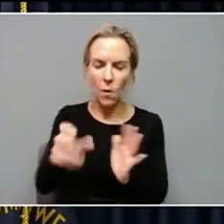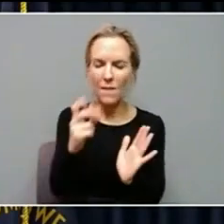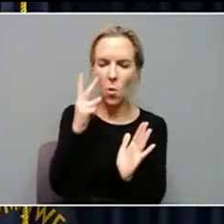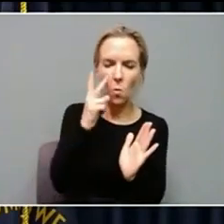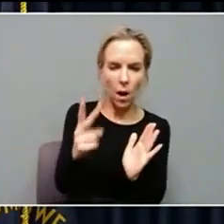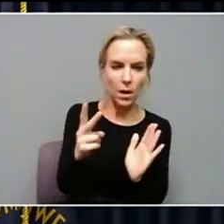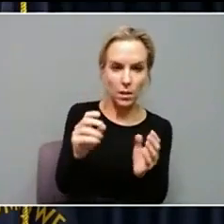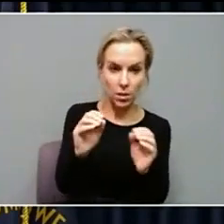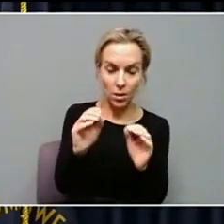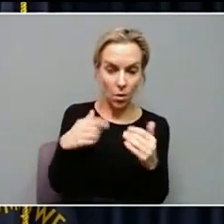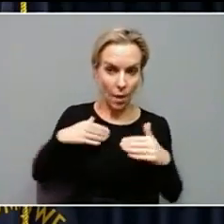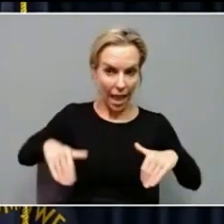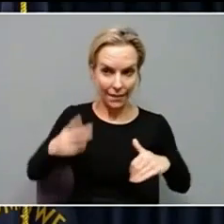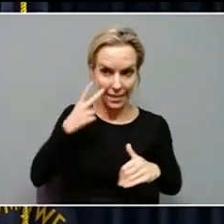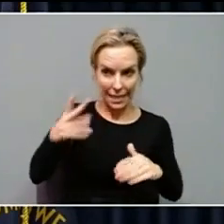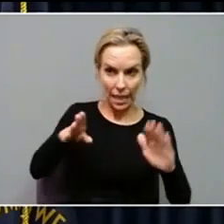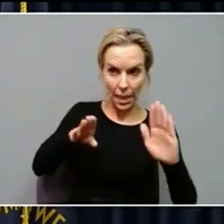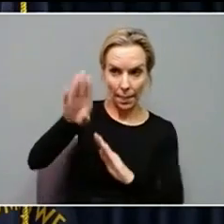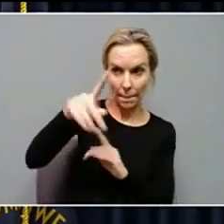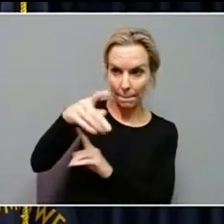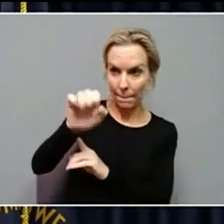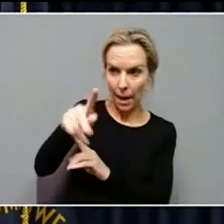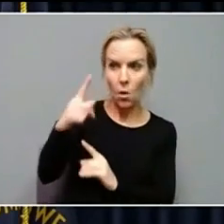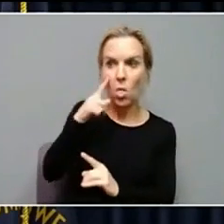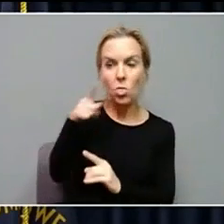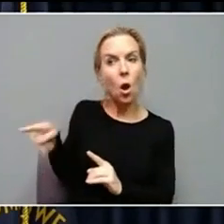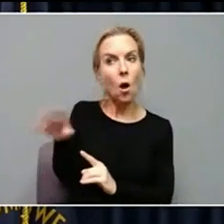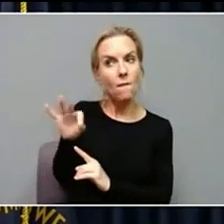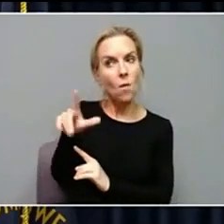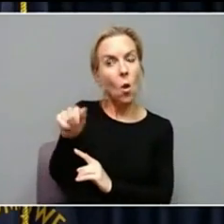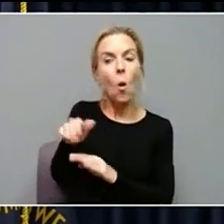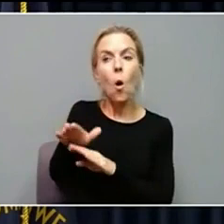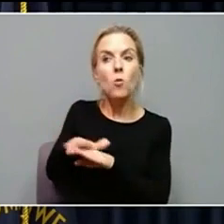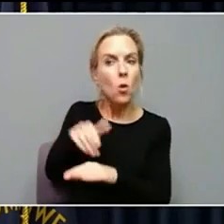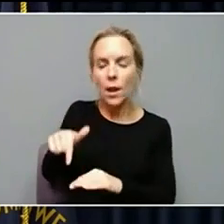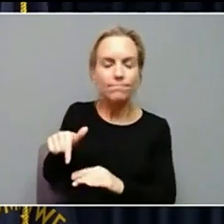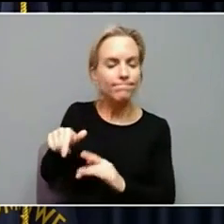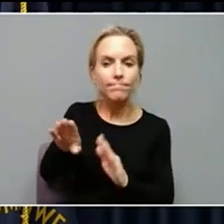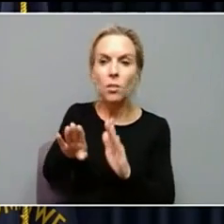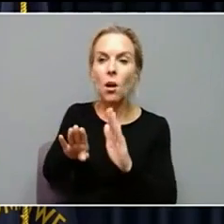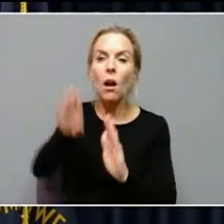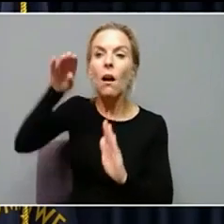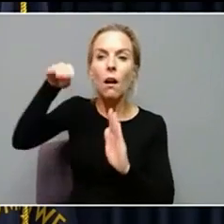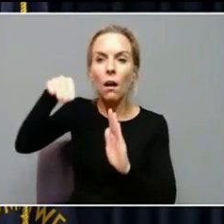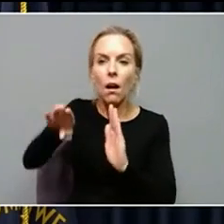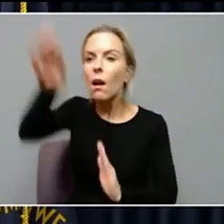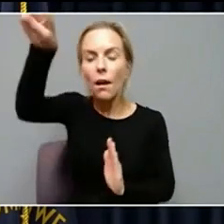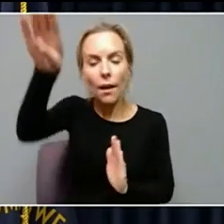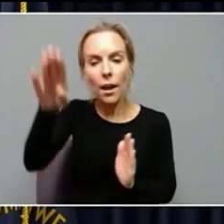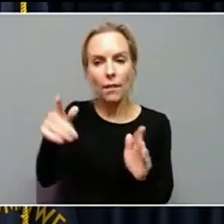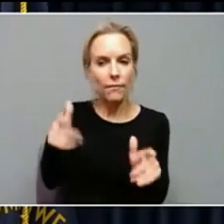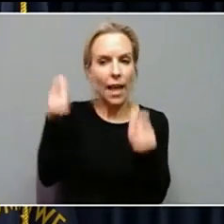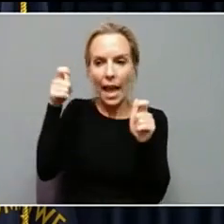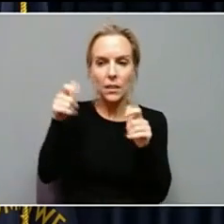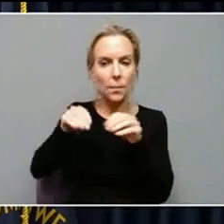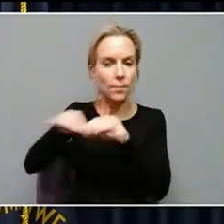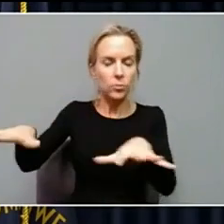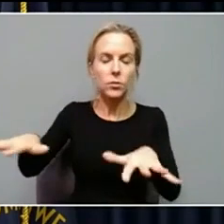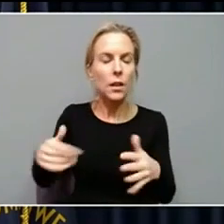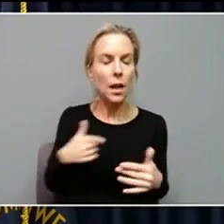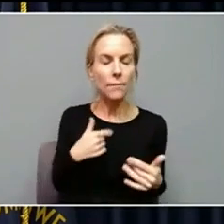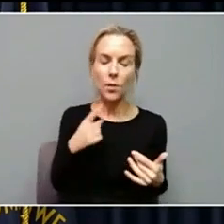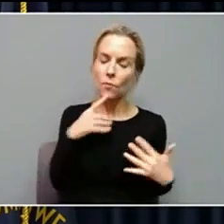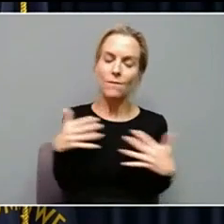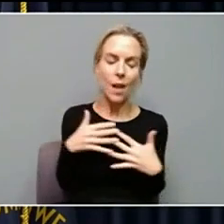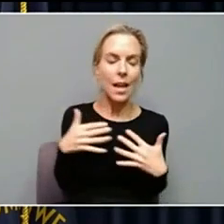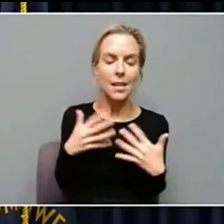peak yet. We thought we had in Florida. We thought it was slowing down, and then it sped back up again. So one of the frightening things is we don't